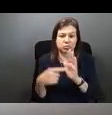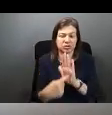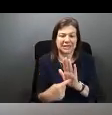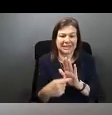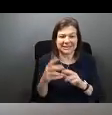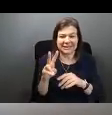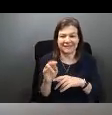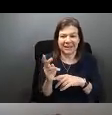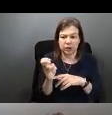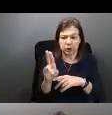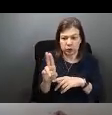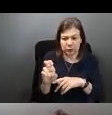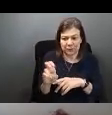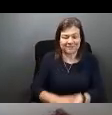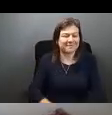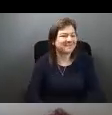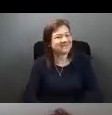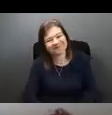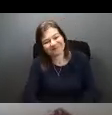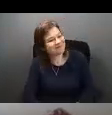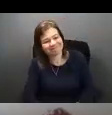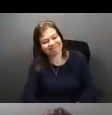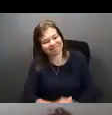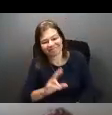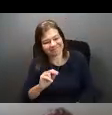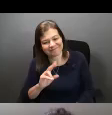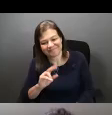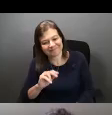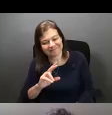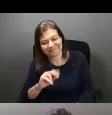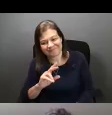So unfortunately, the answer to that one is no.